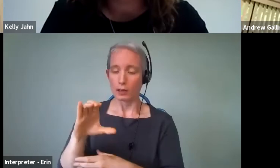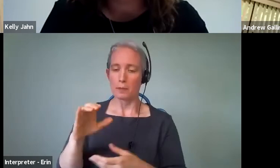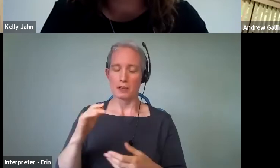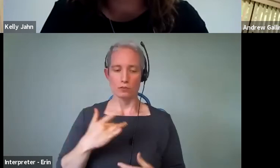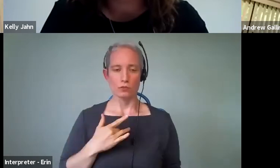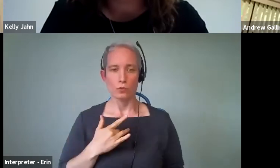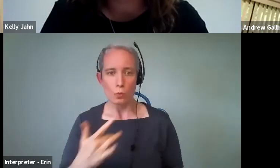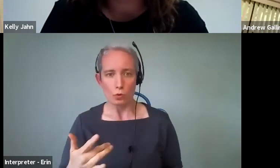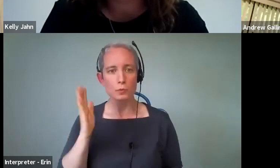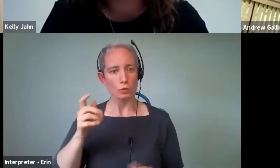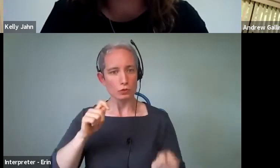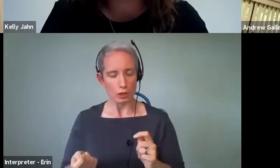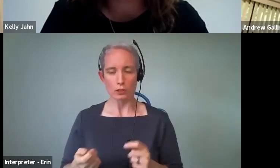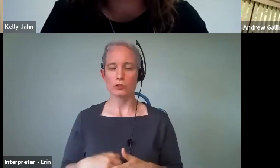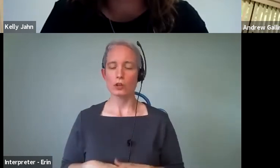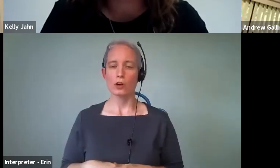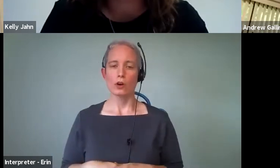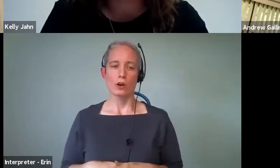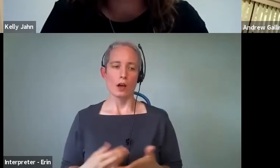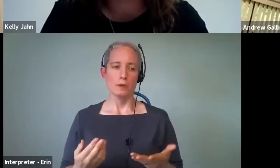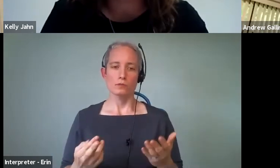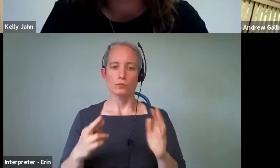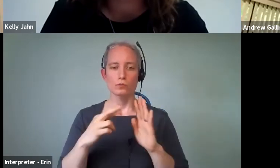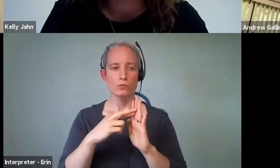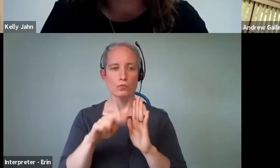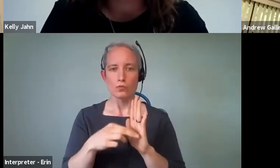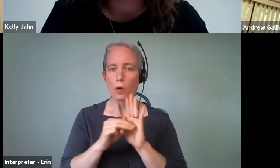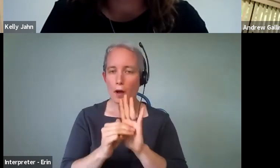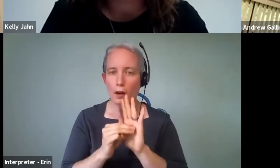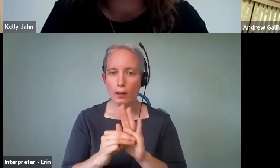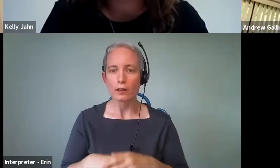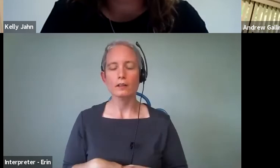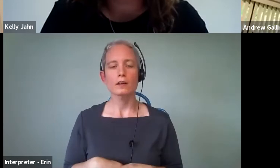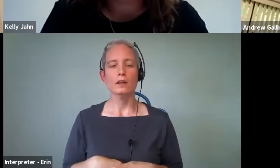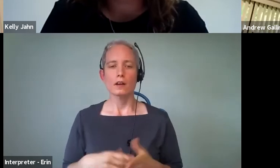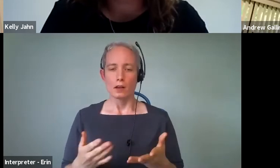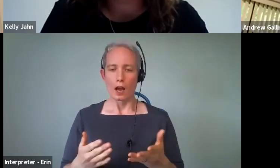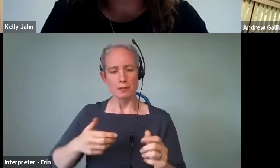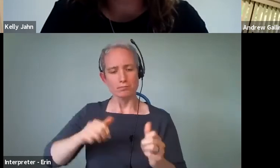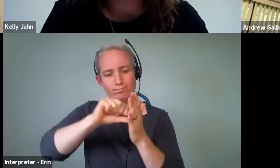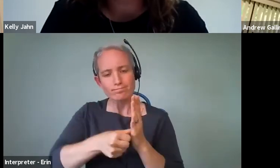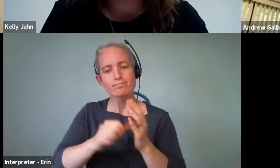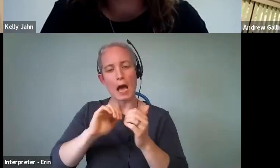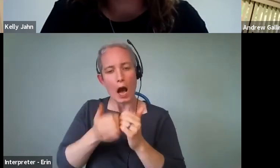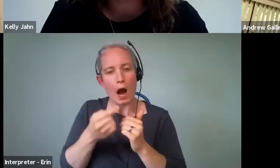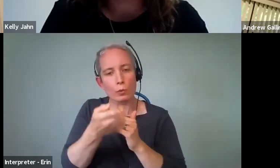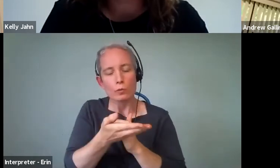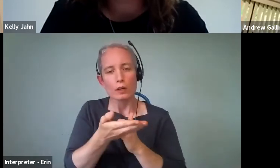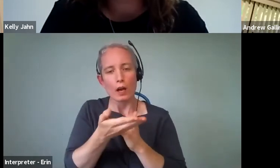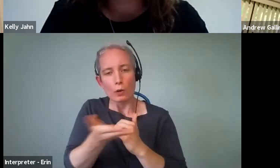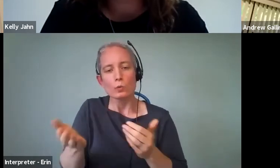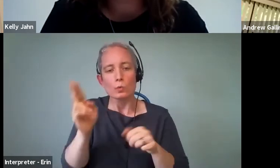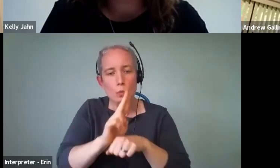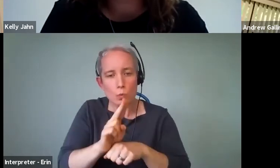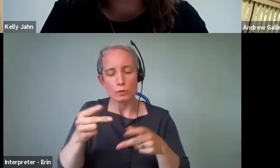role modeling that employers will hold the responsibility for is how you use the space. I mean, you can design space and it doesn't get used, and you